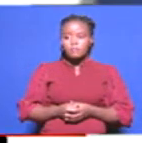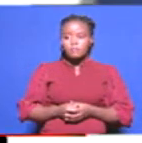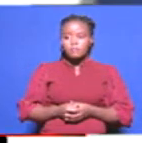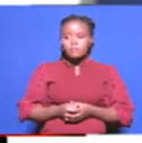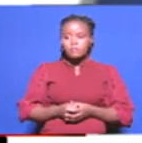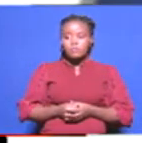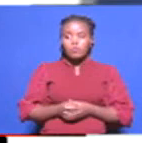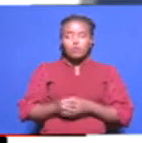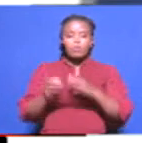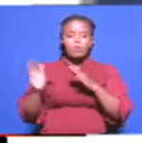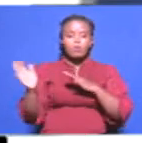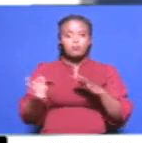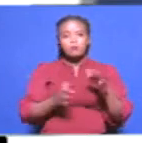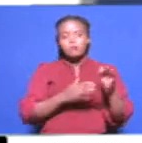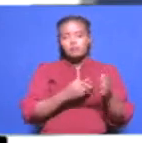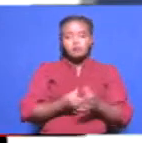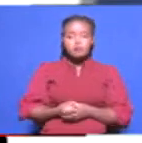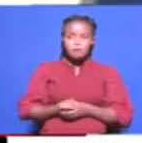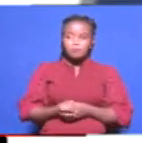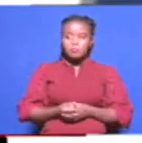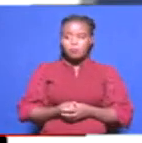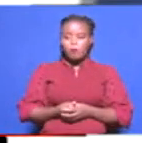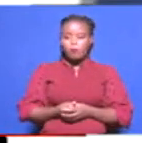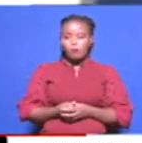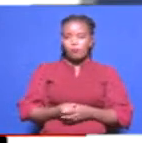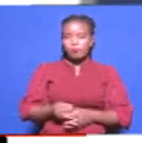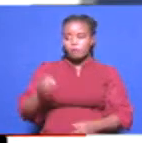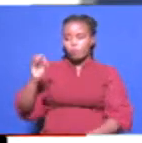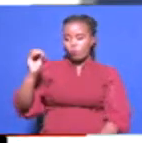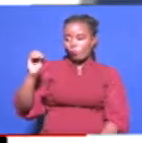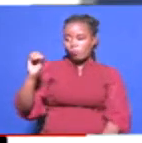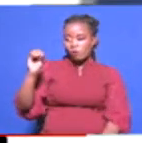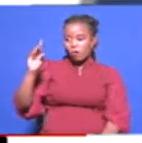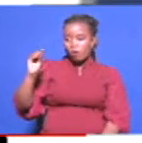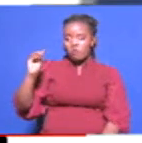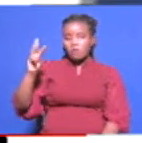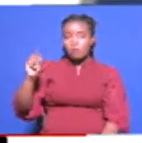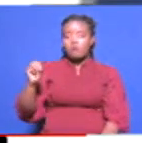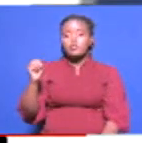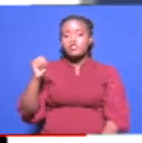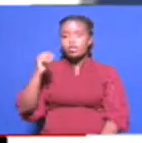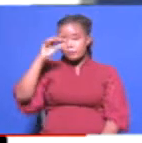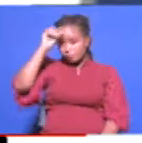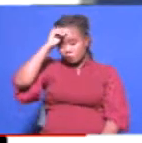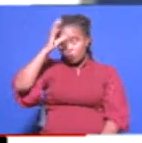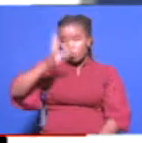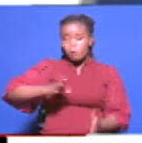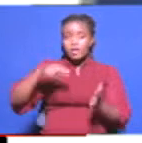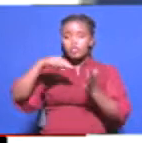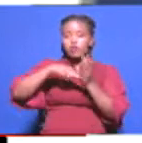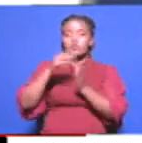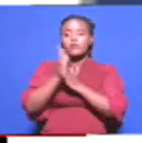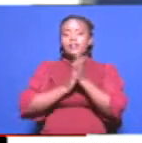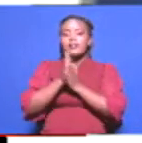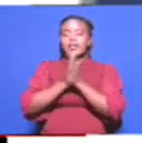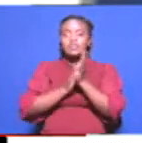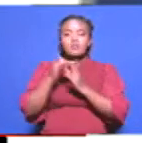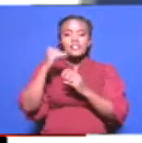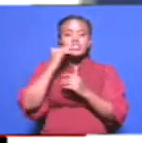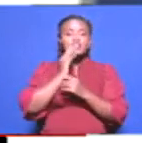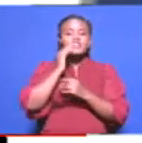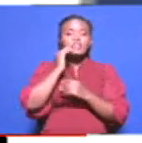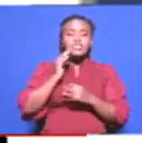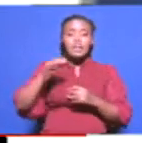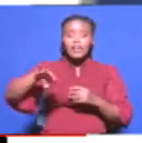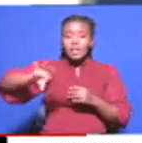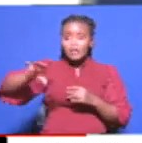Still staying on matters politics, the Orange Democratic Movement Party gubernatorial aspirant for Siaya County, George Mbeya, on